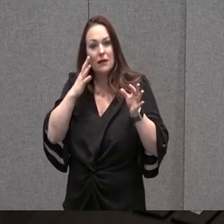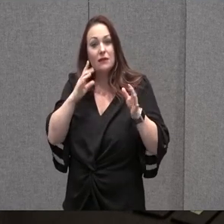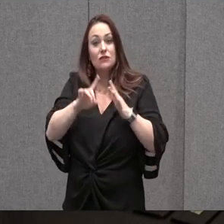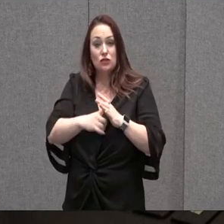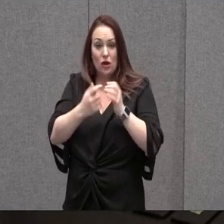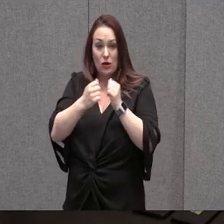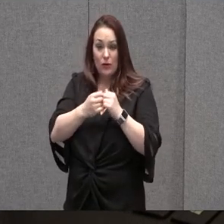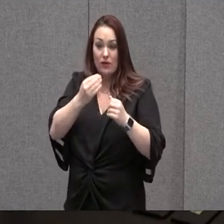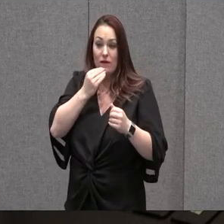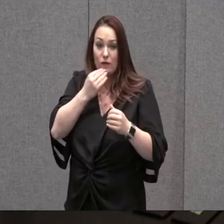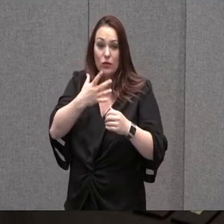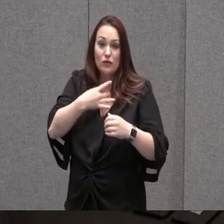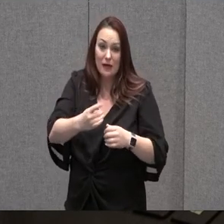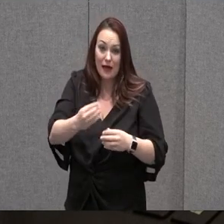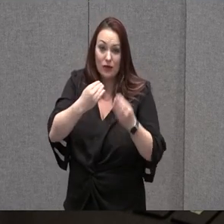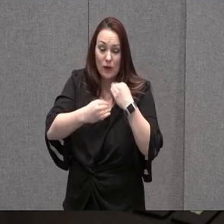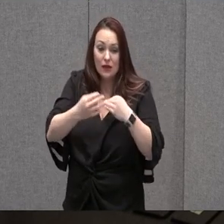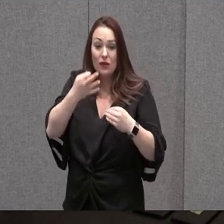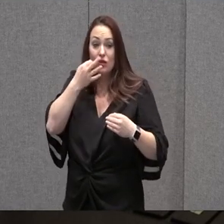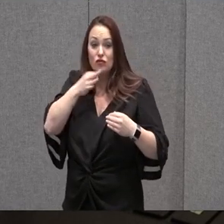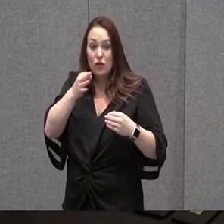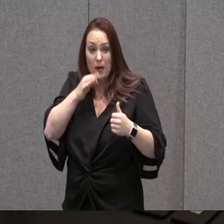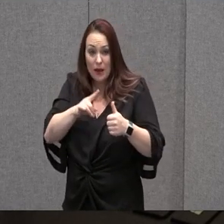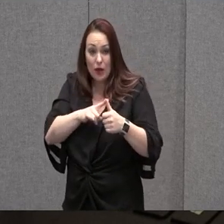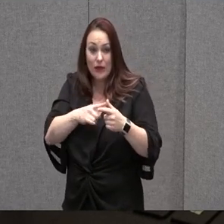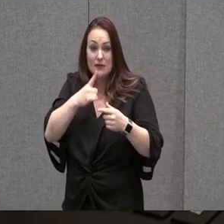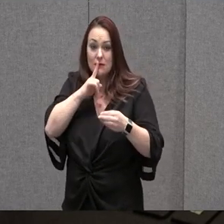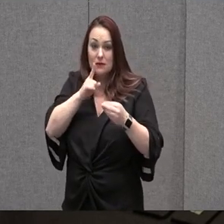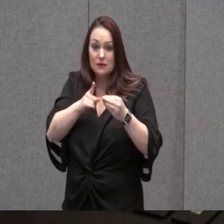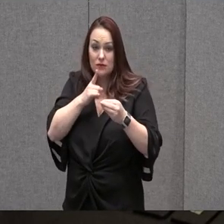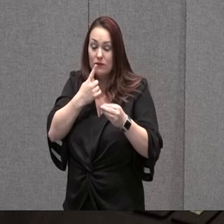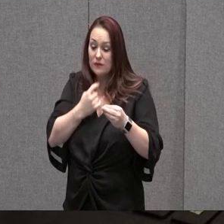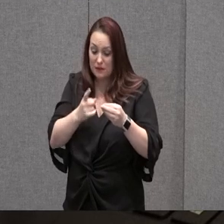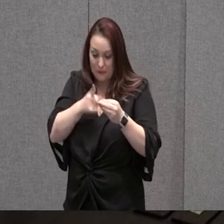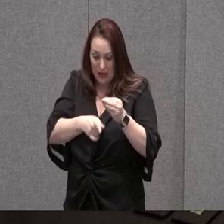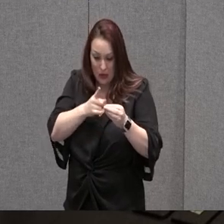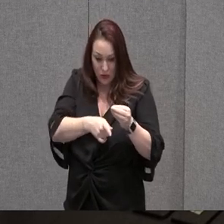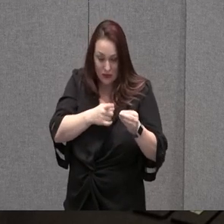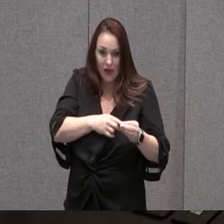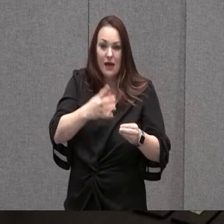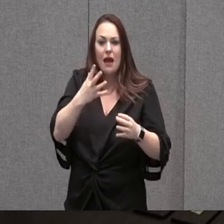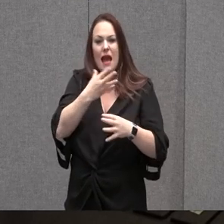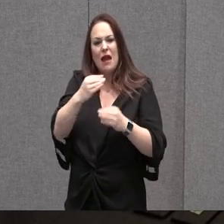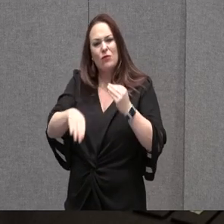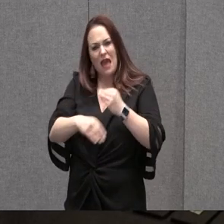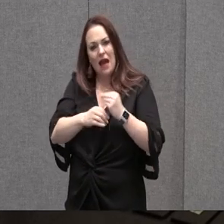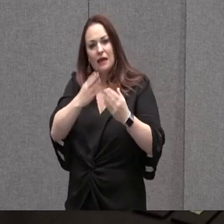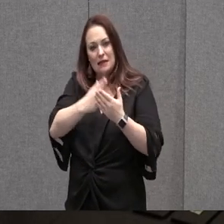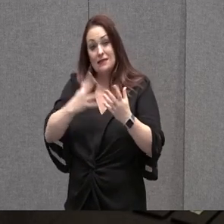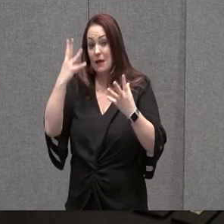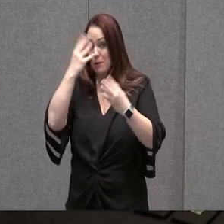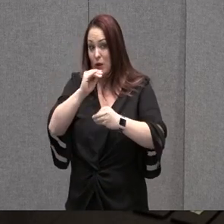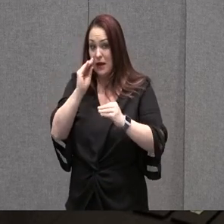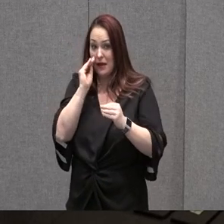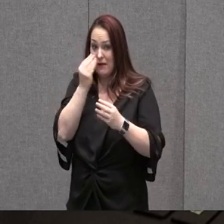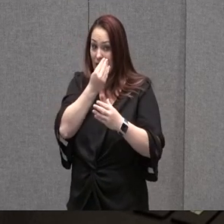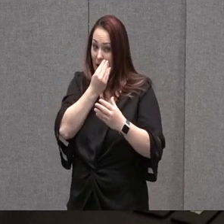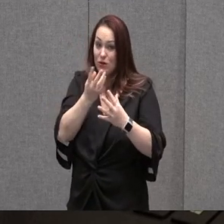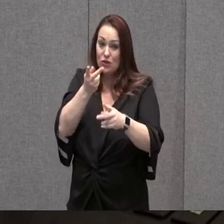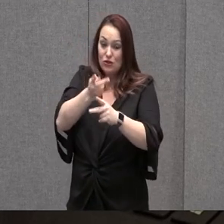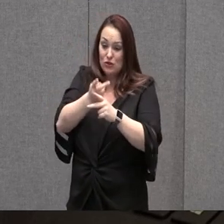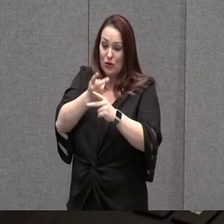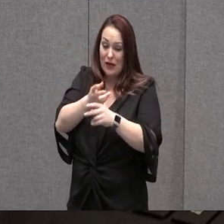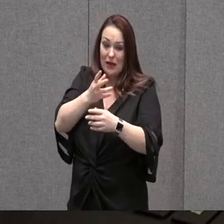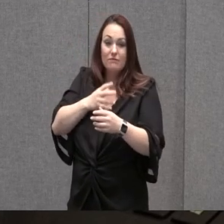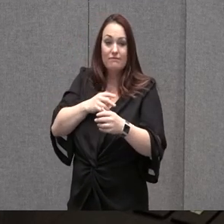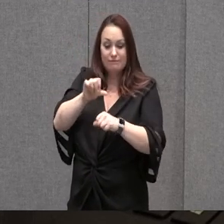like strawberries, tomatoes, and then we chose some pretty flowers to keep them company. The thing about seeds is